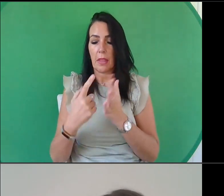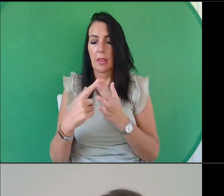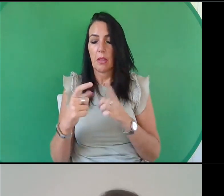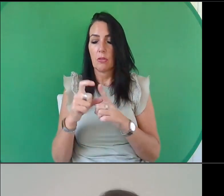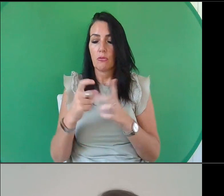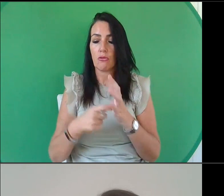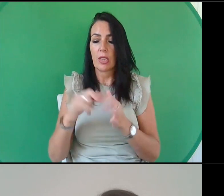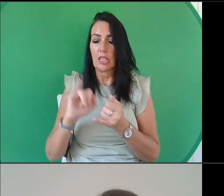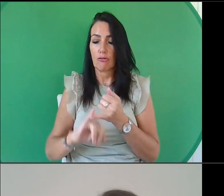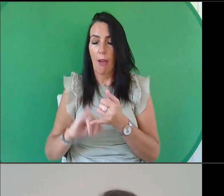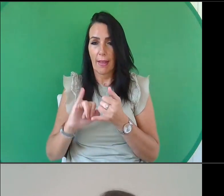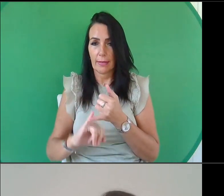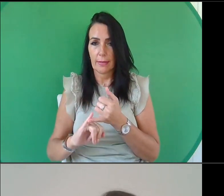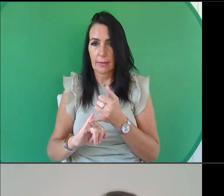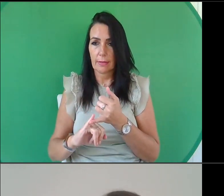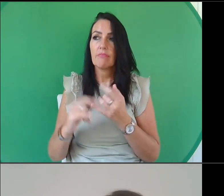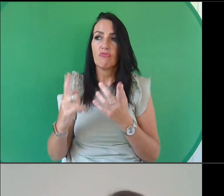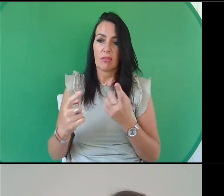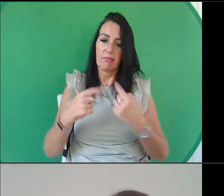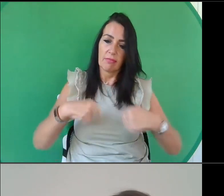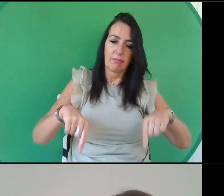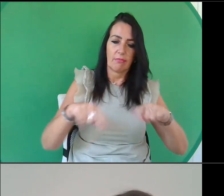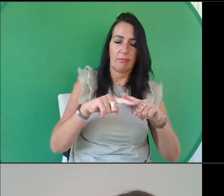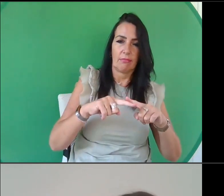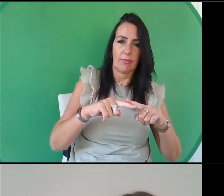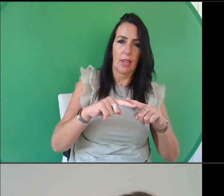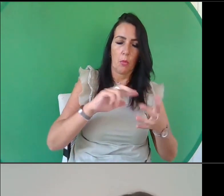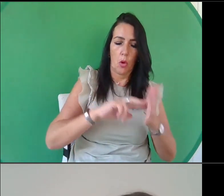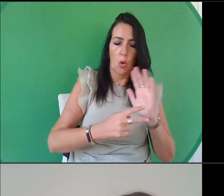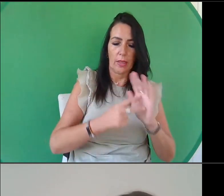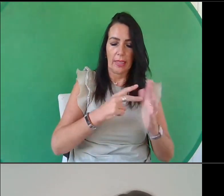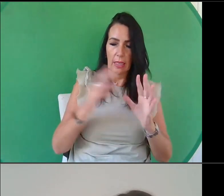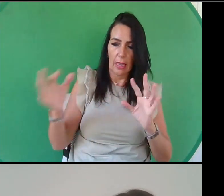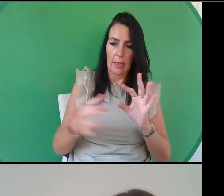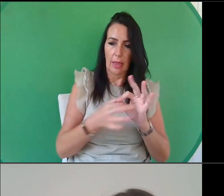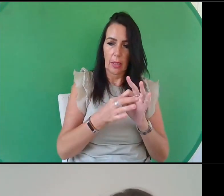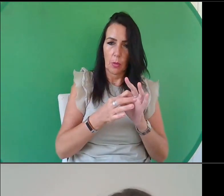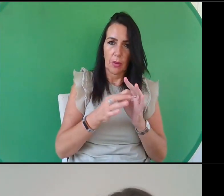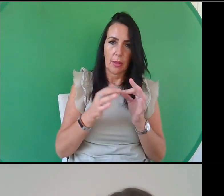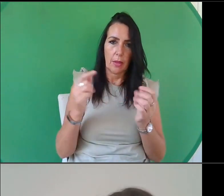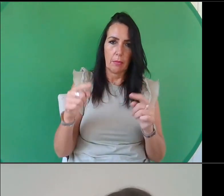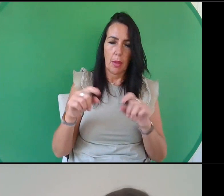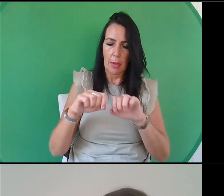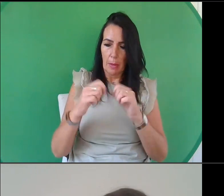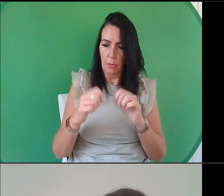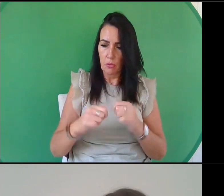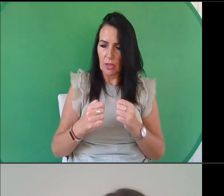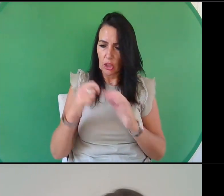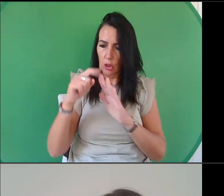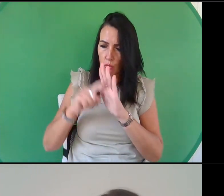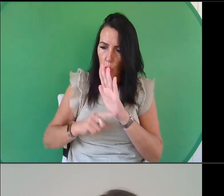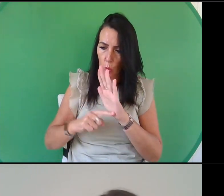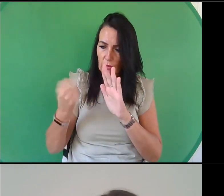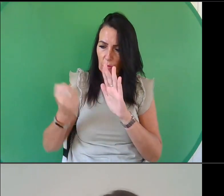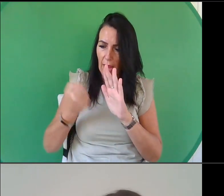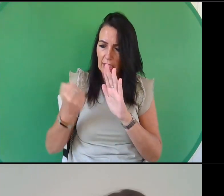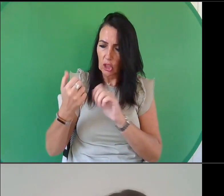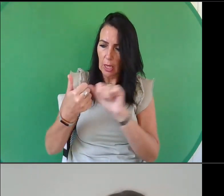actually appointed by Ofgem to distribute payments from energy companies that may have breached some of the Ofgem rules.